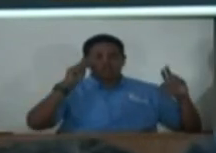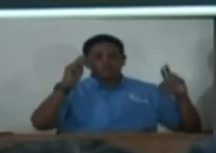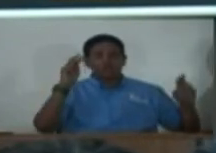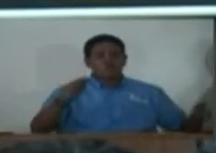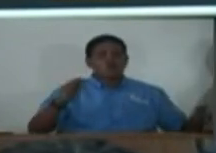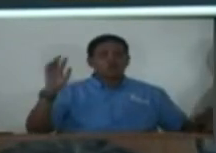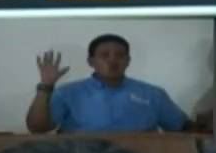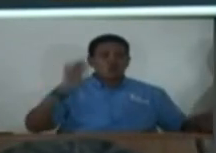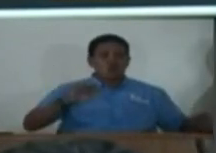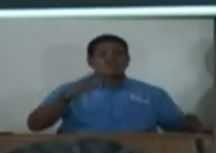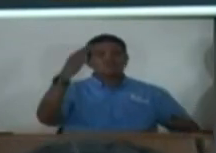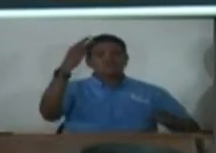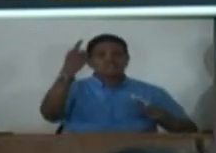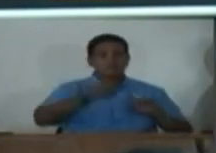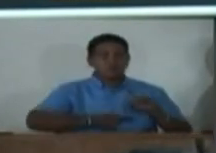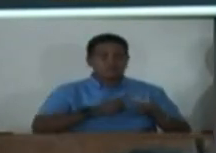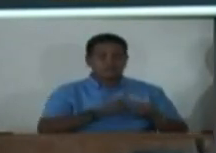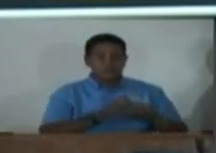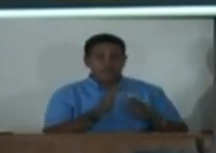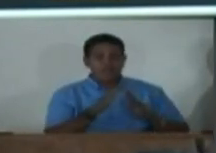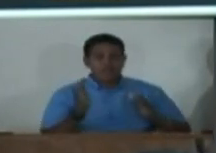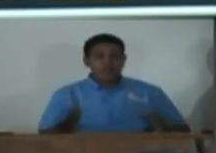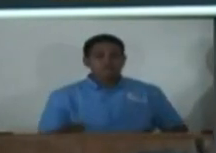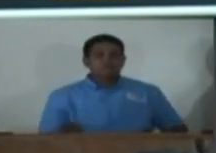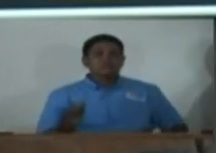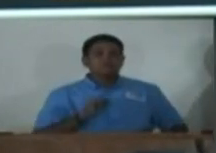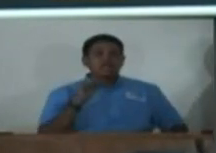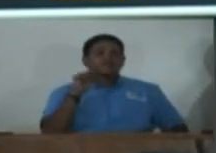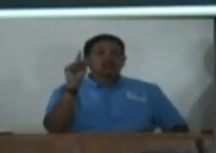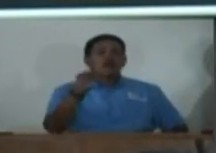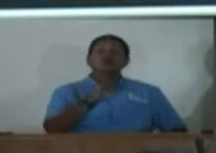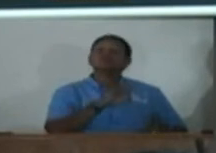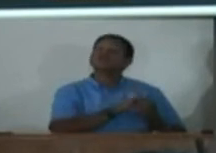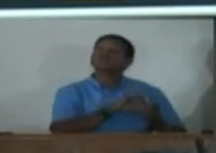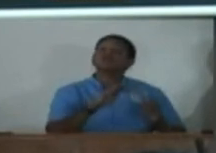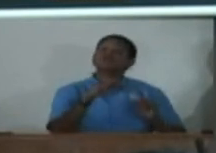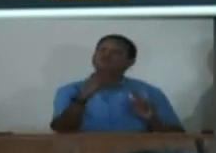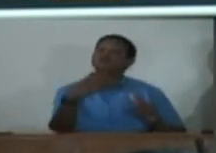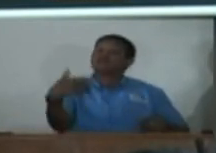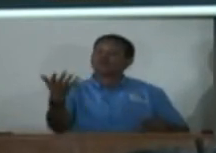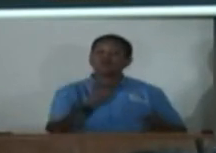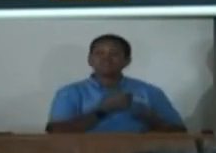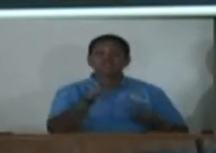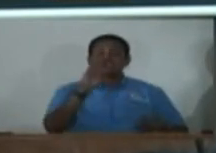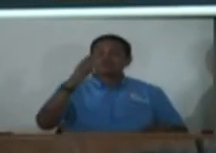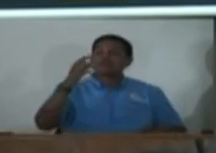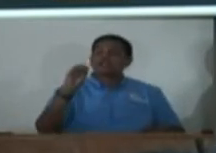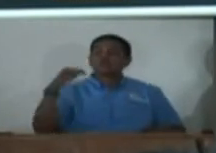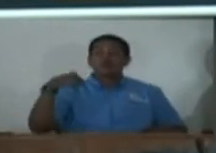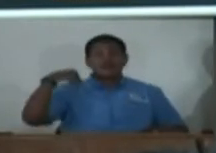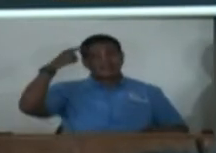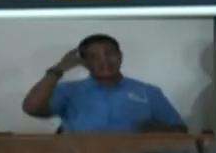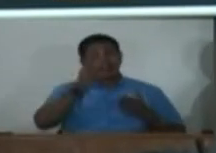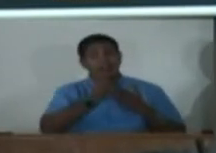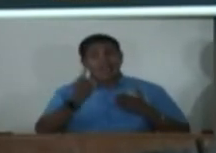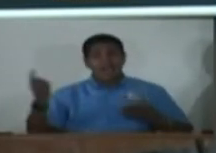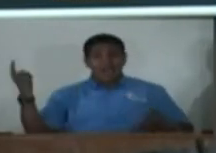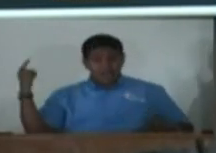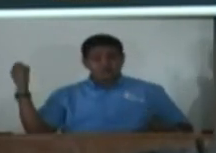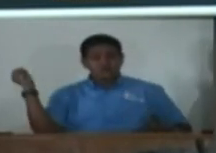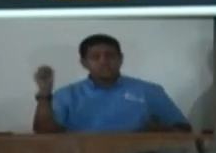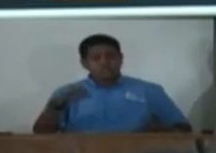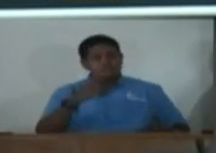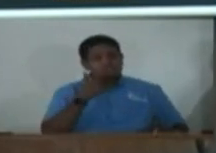over a 16-month period. Sure. And I asked within the context of the WHO, I think last week, made